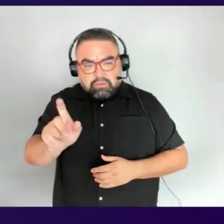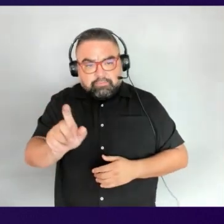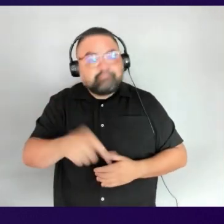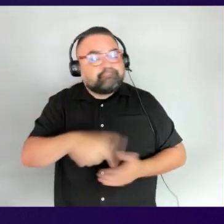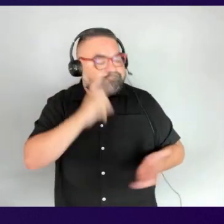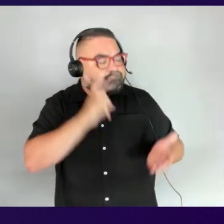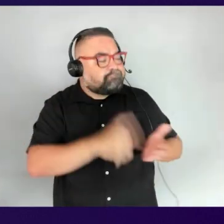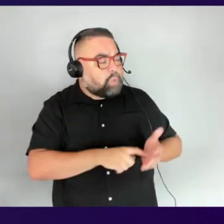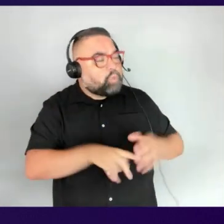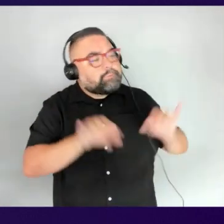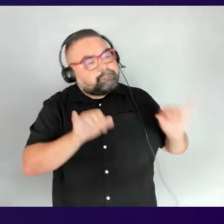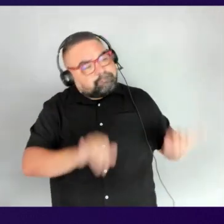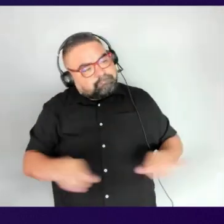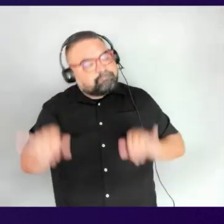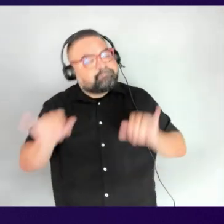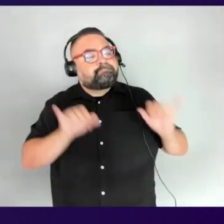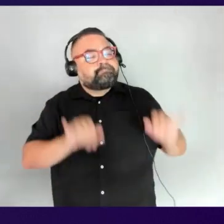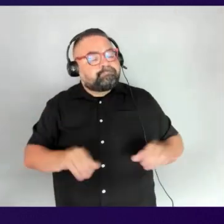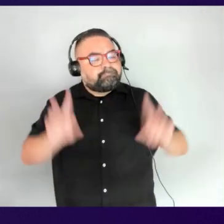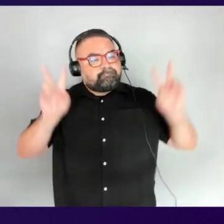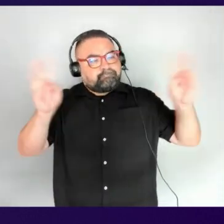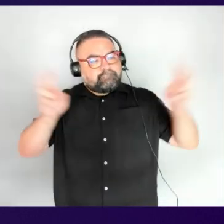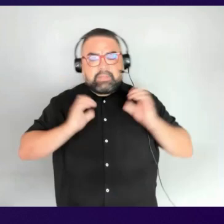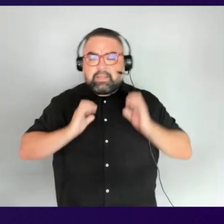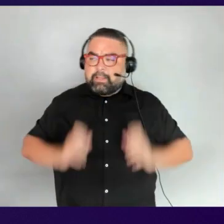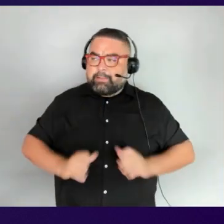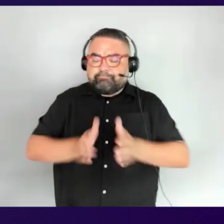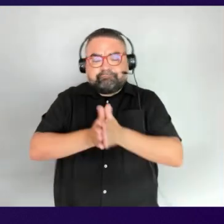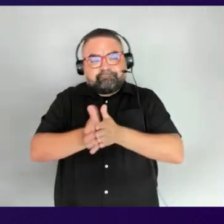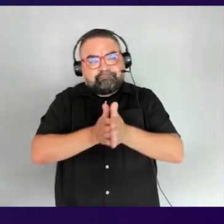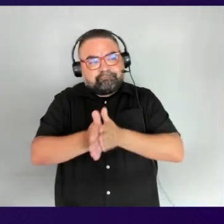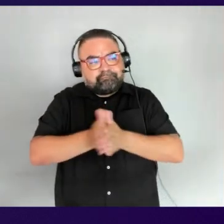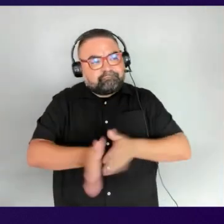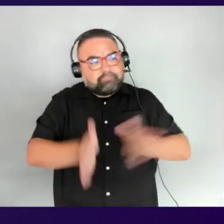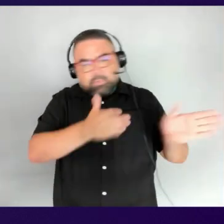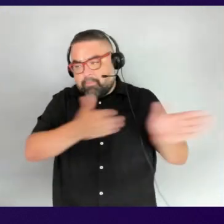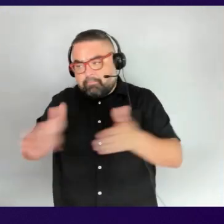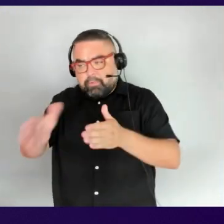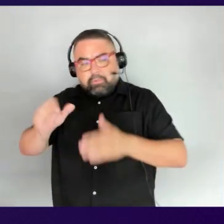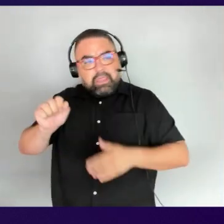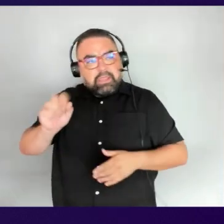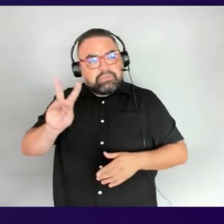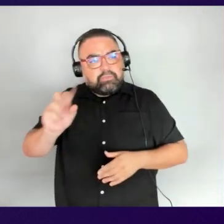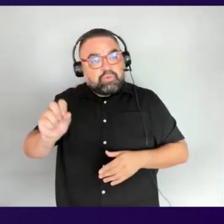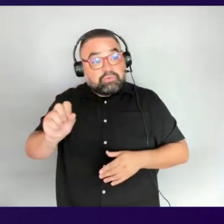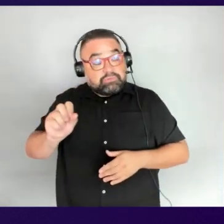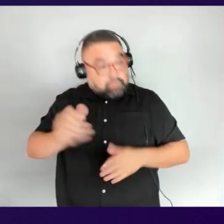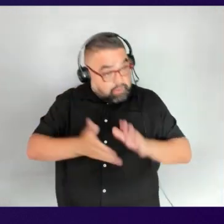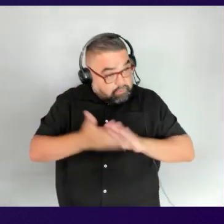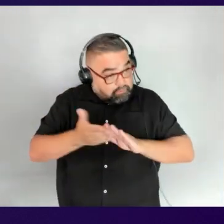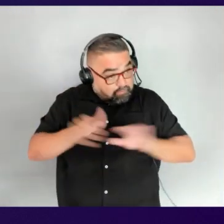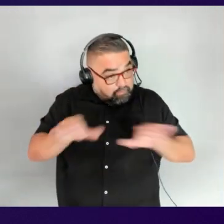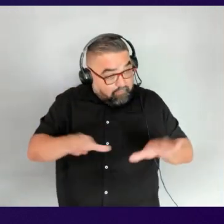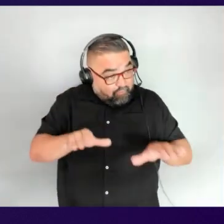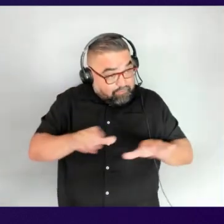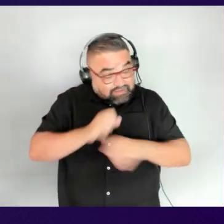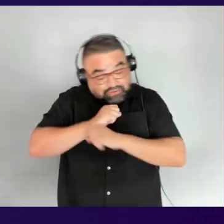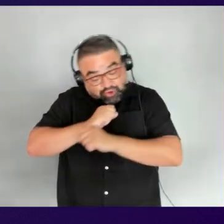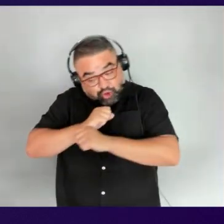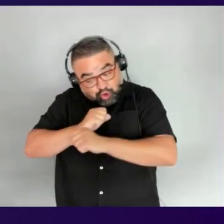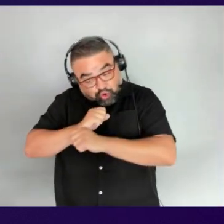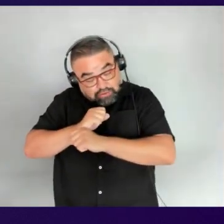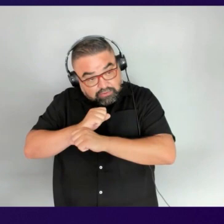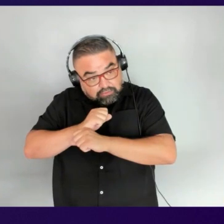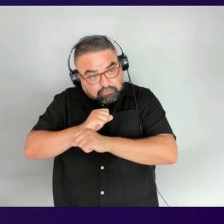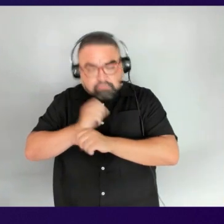driving customers' motivation to move to AWS. Performance and security in some cases. And some of these are